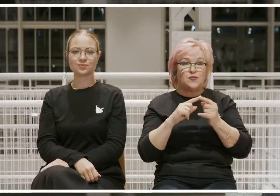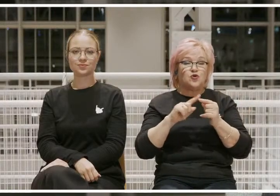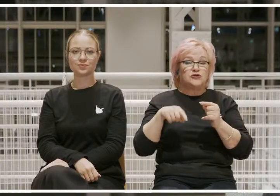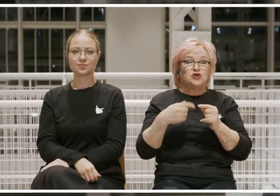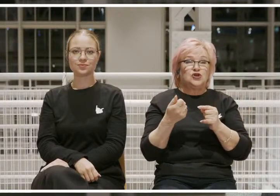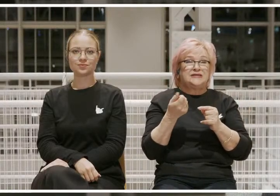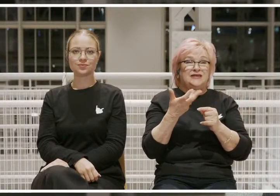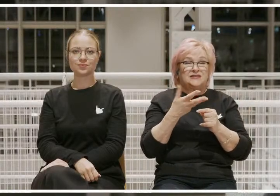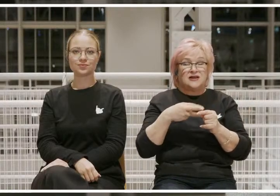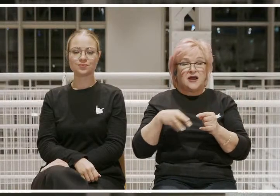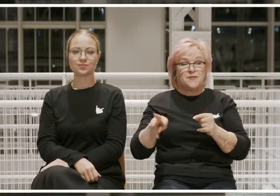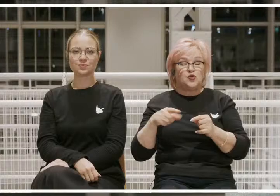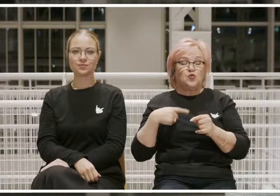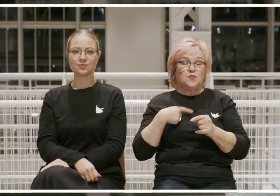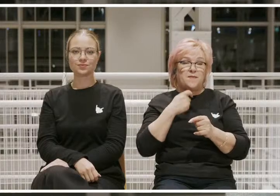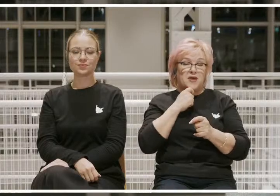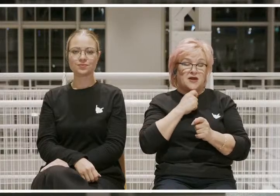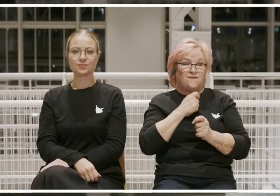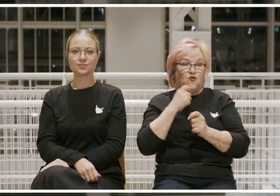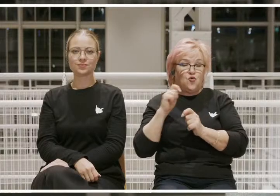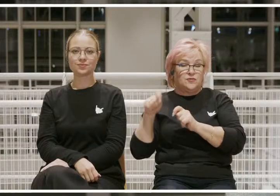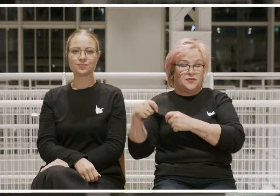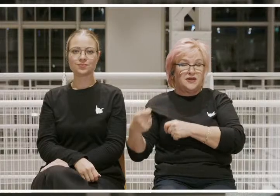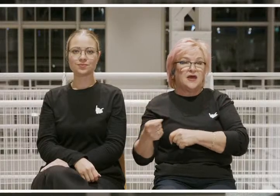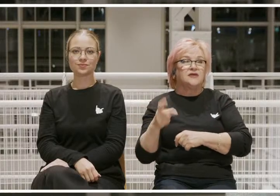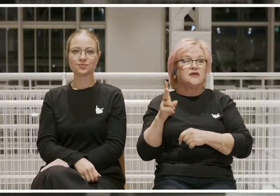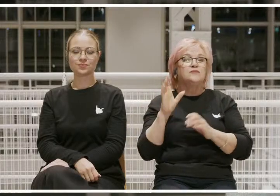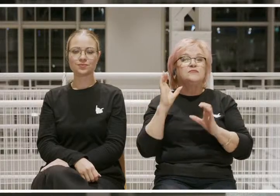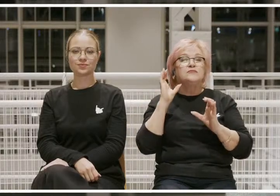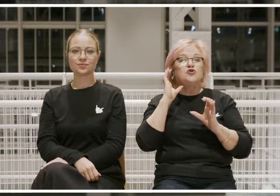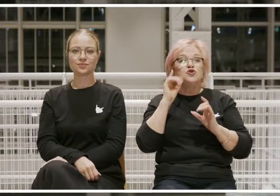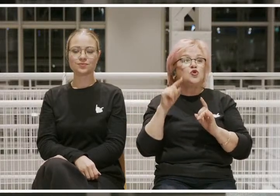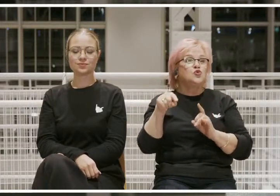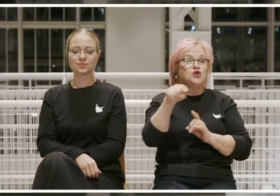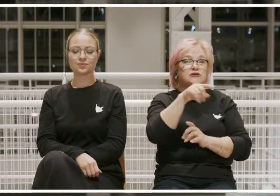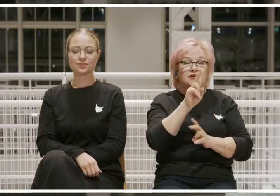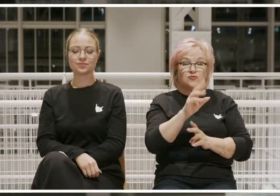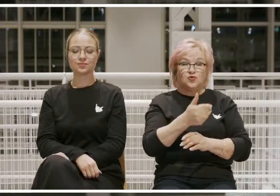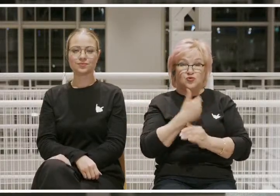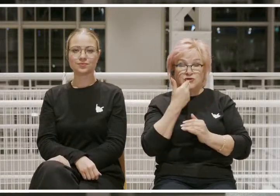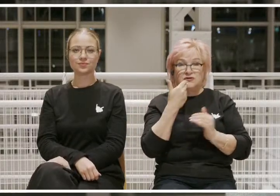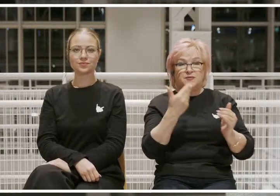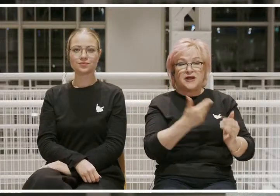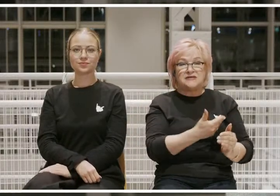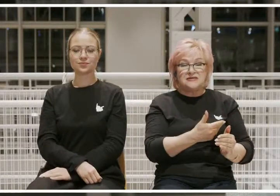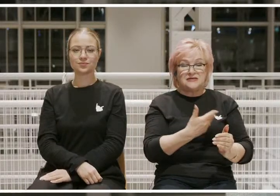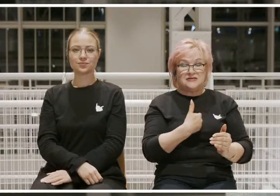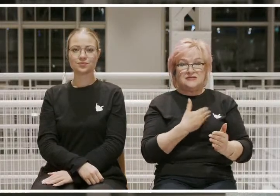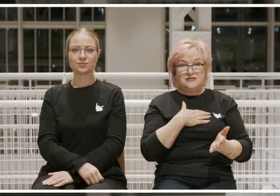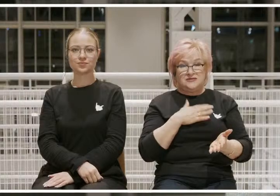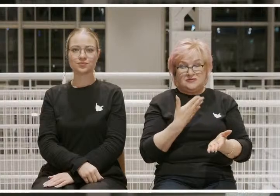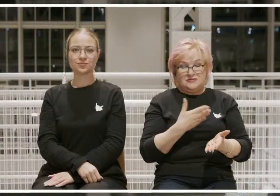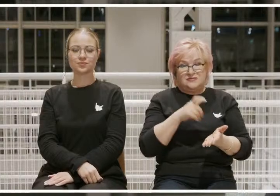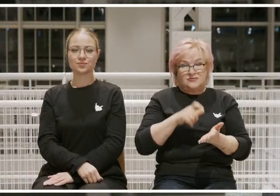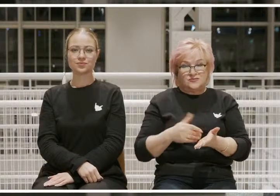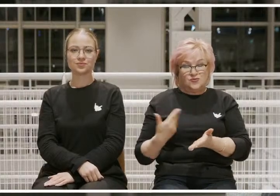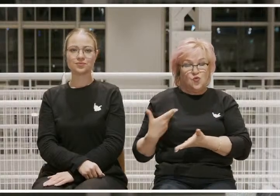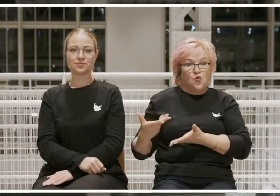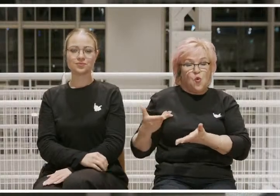microphones to anyone who wants to speak up and ask Gamze about something, but I personally also wanted to say